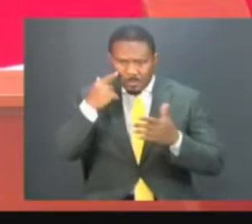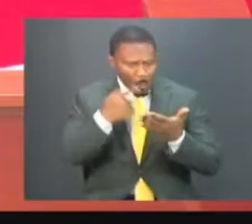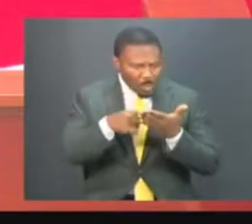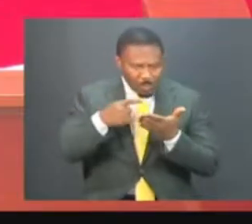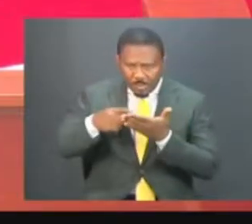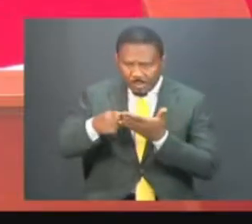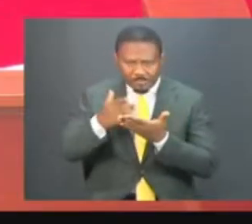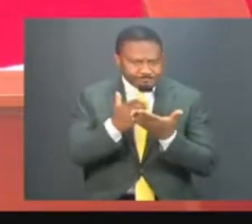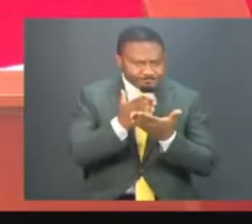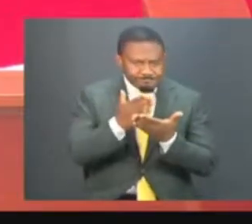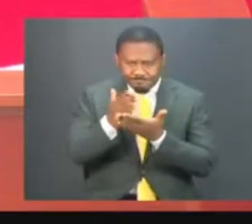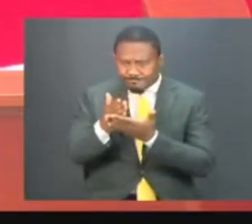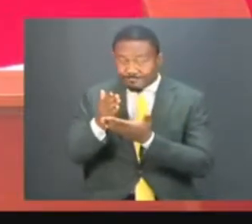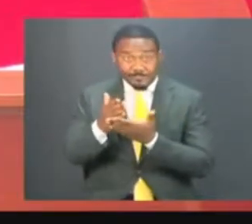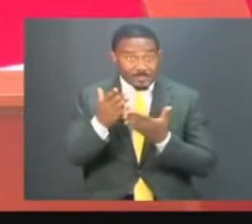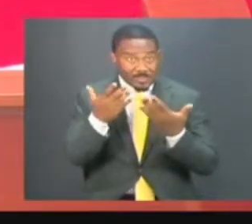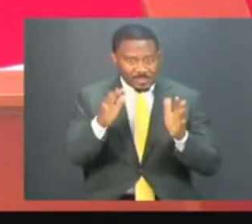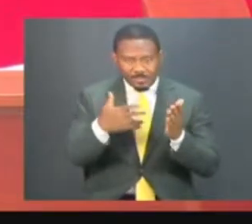2026.